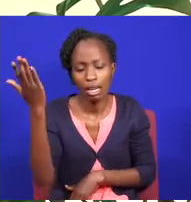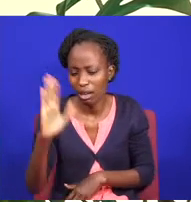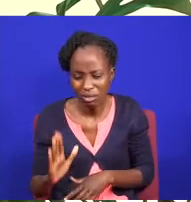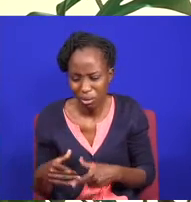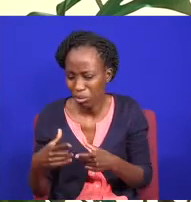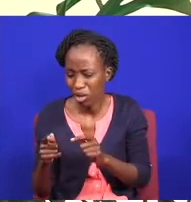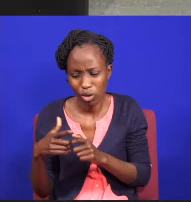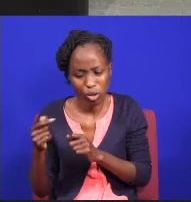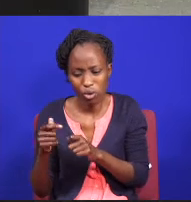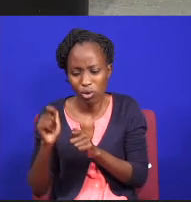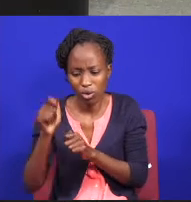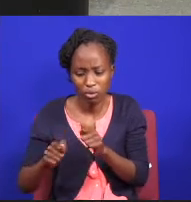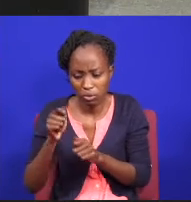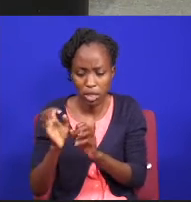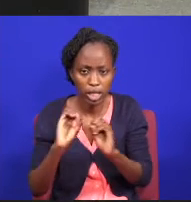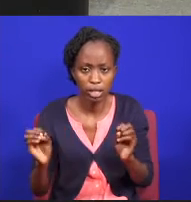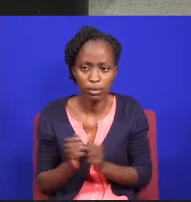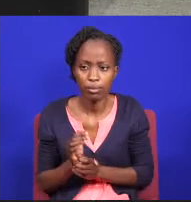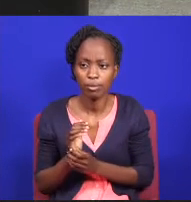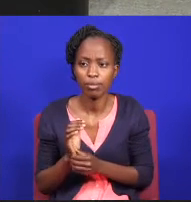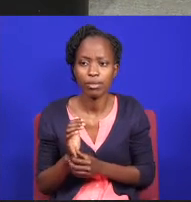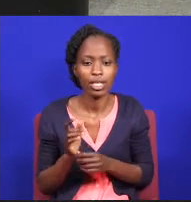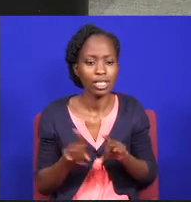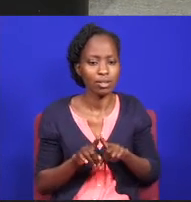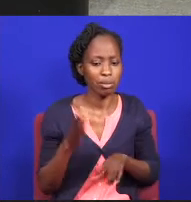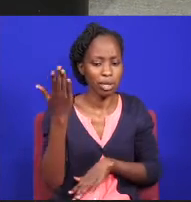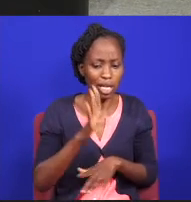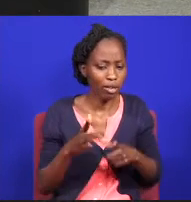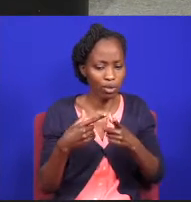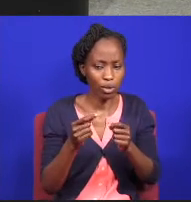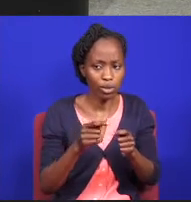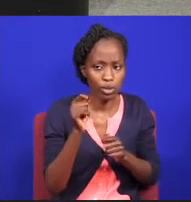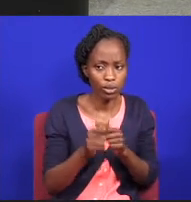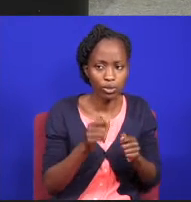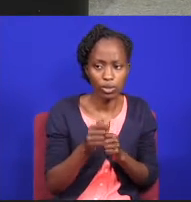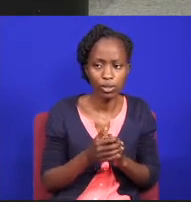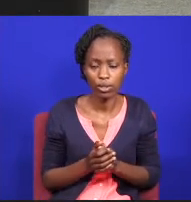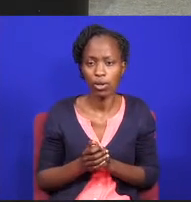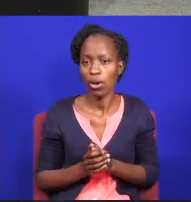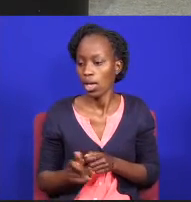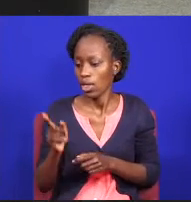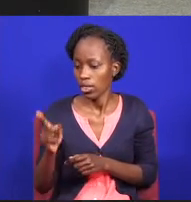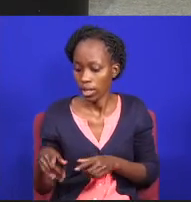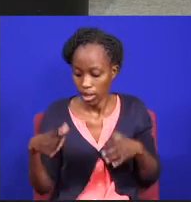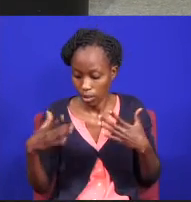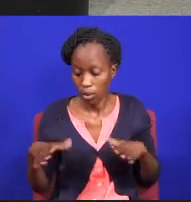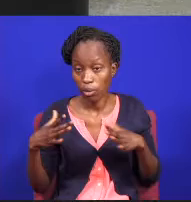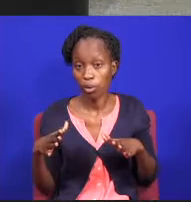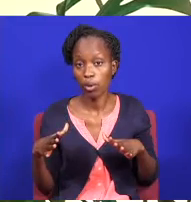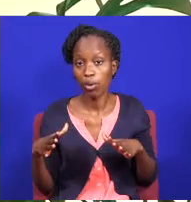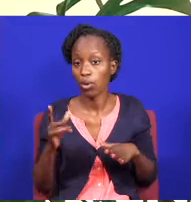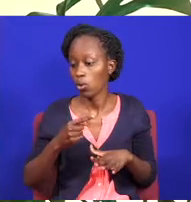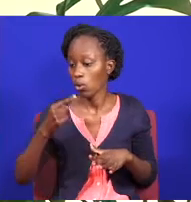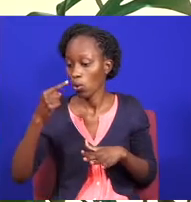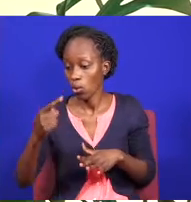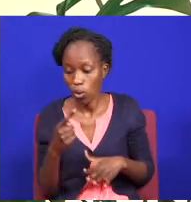No? Wow. I've also never tried fishing. These ones were people who had done fishing